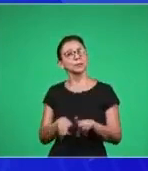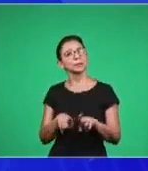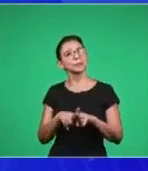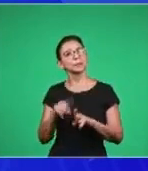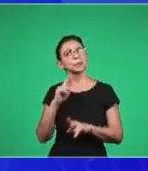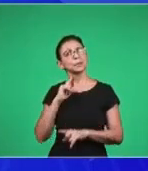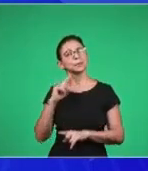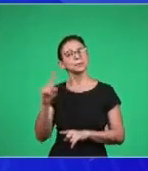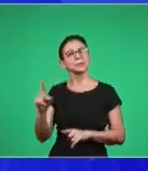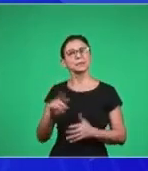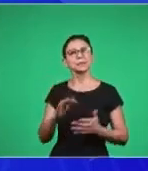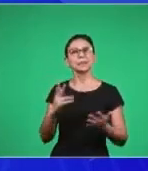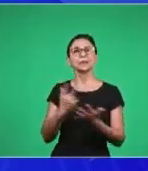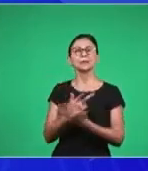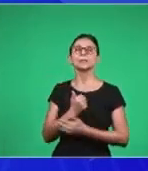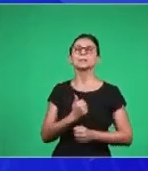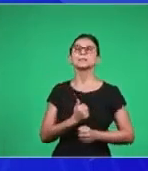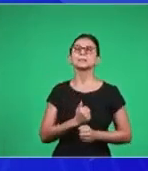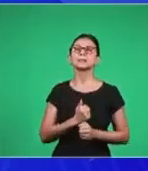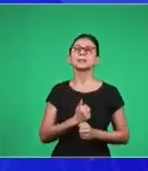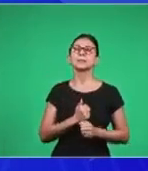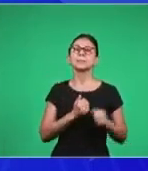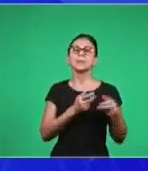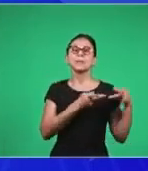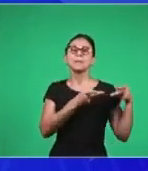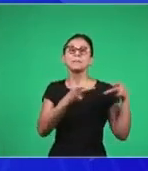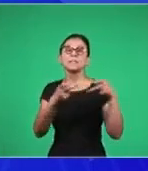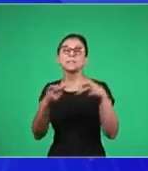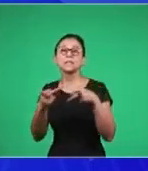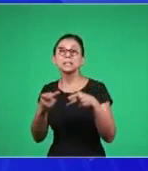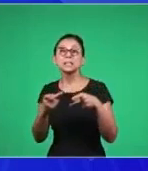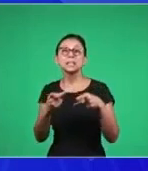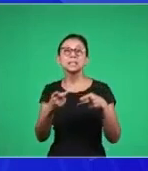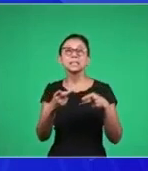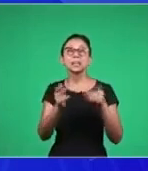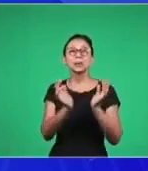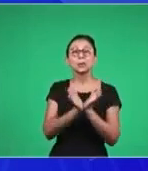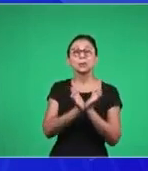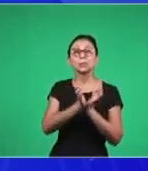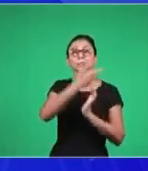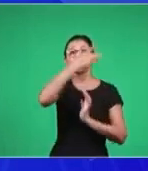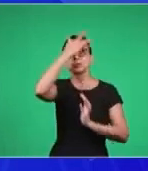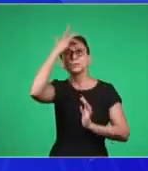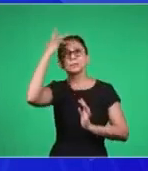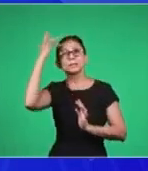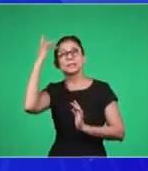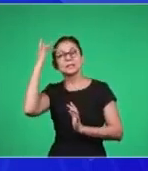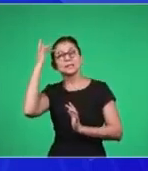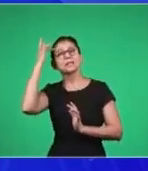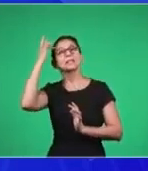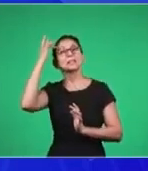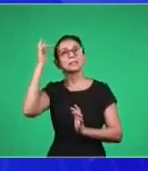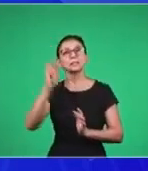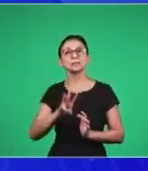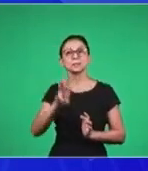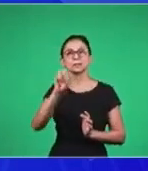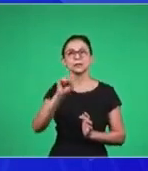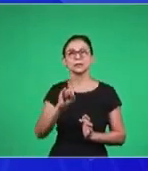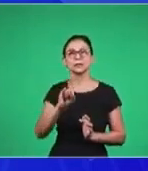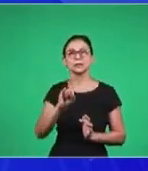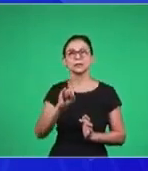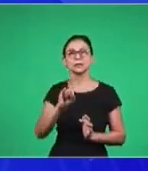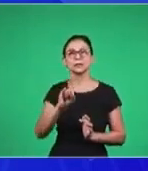Santa Luzia in Minas Gerais, there was a visit in the residence of a group of people from Haiti.